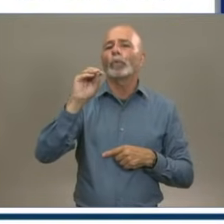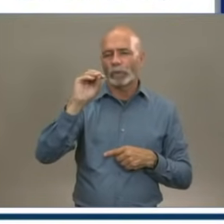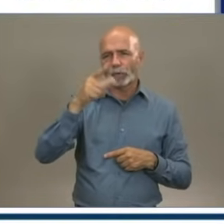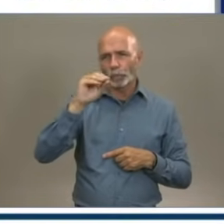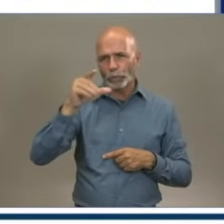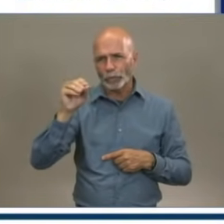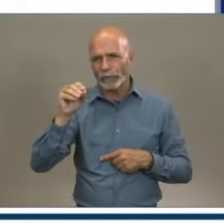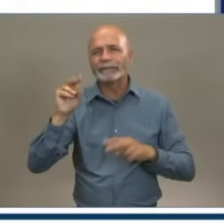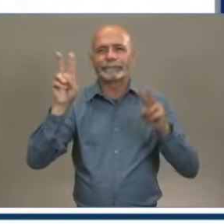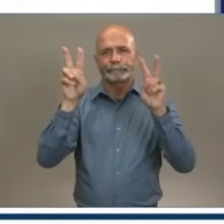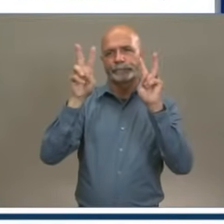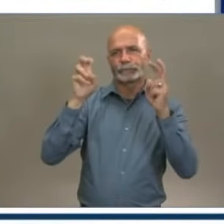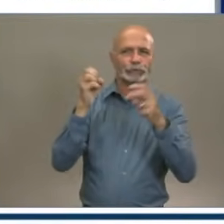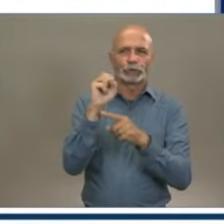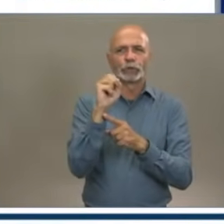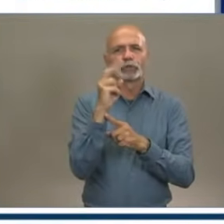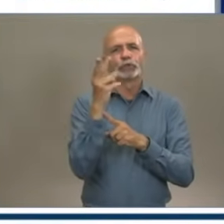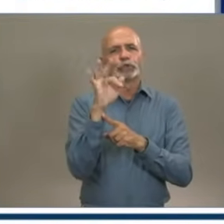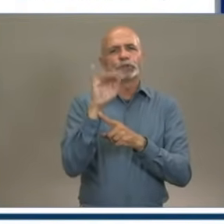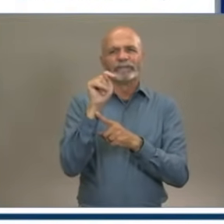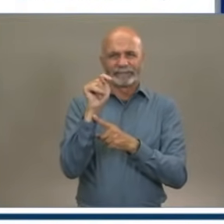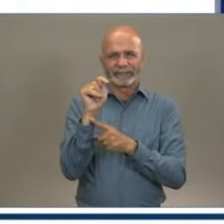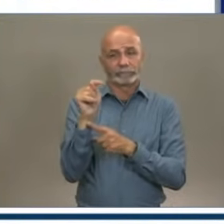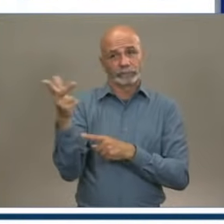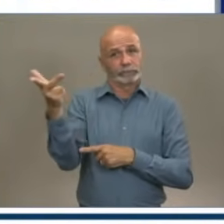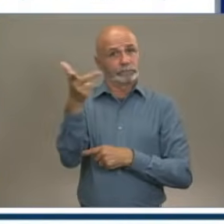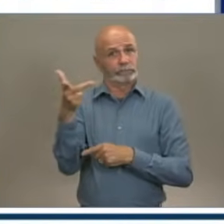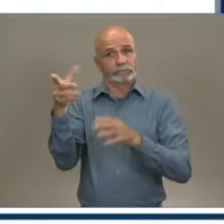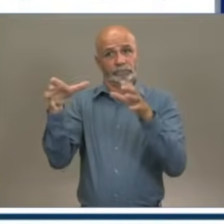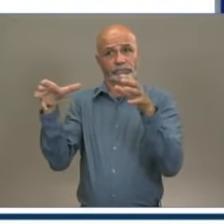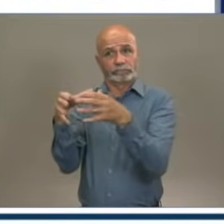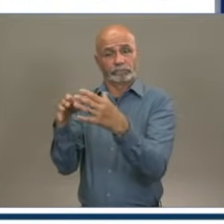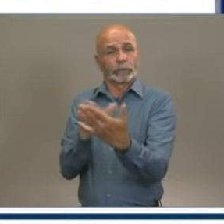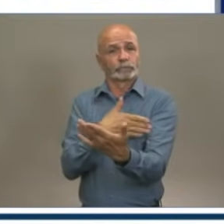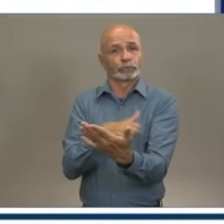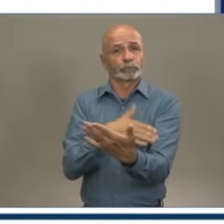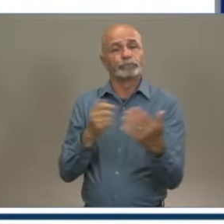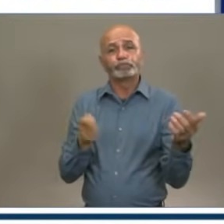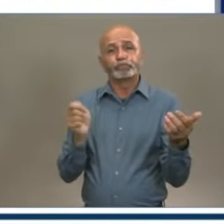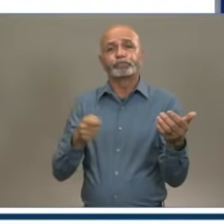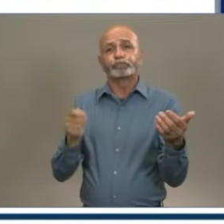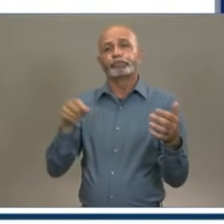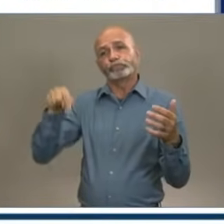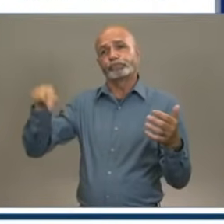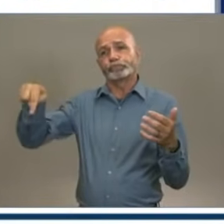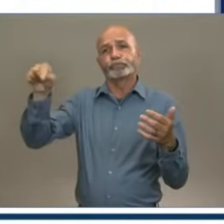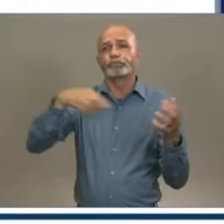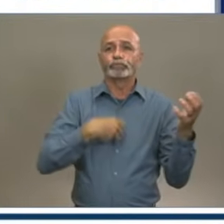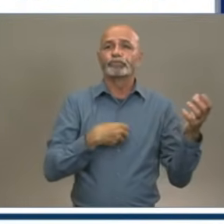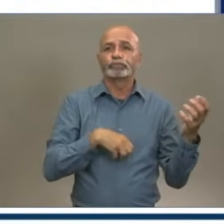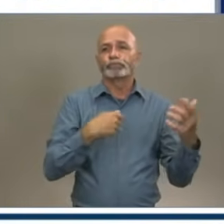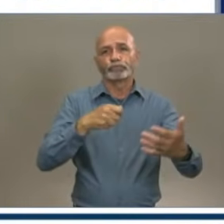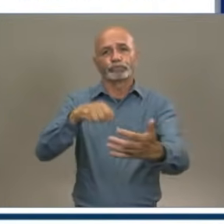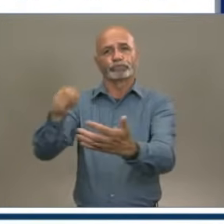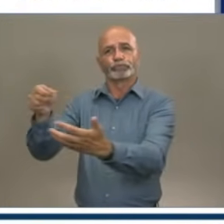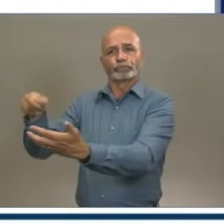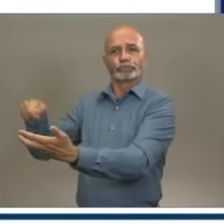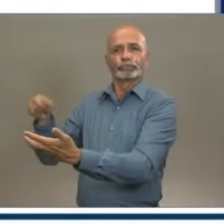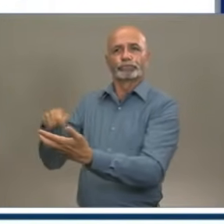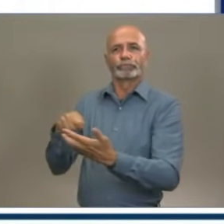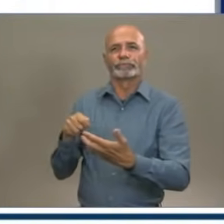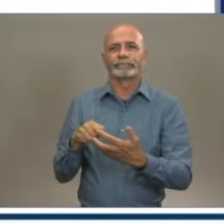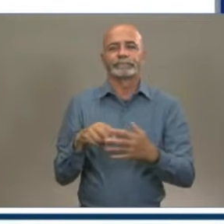the 102. All collaborated to write a poem, perform a song, and called Willalan, which means thank